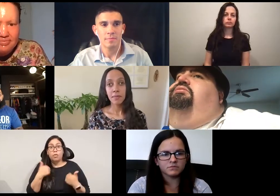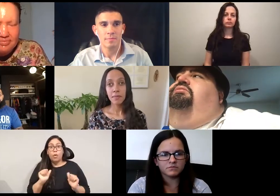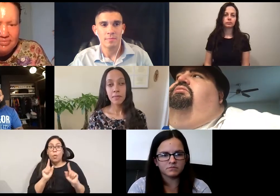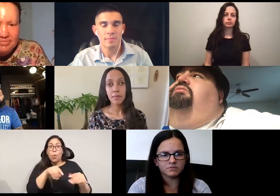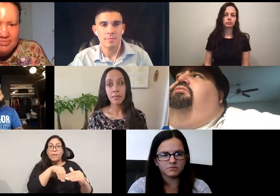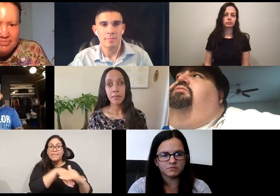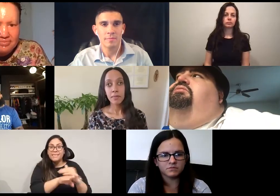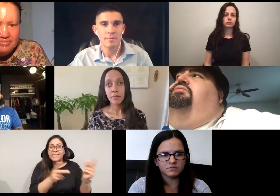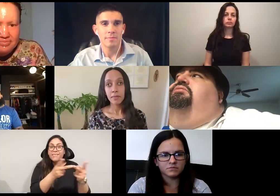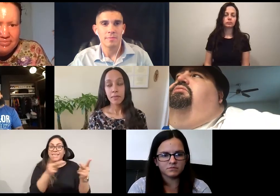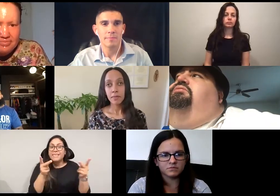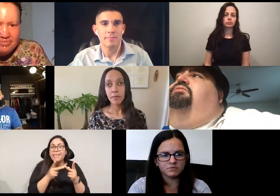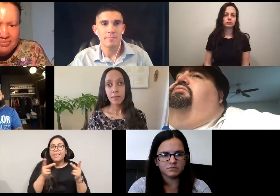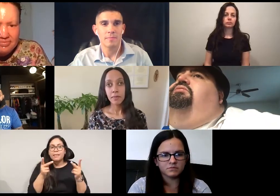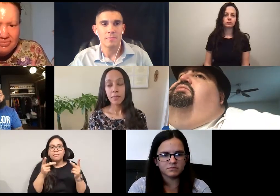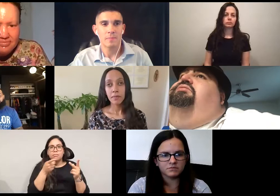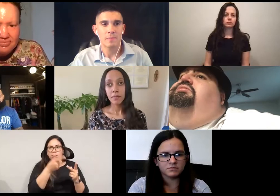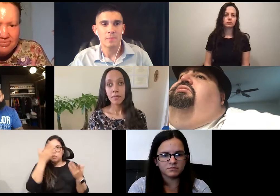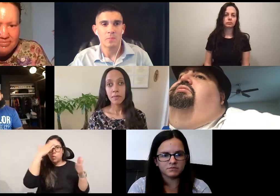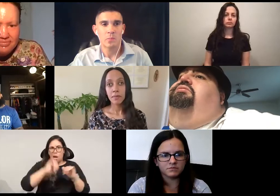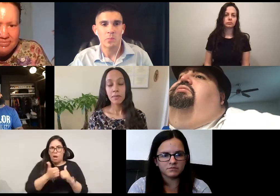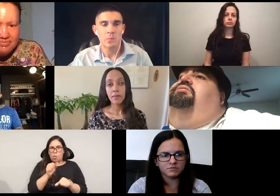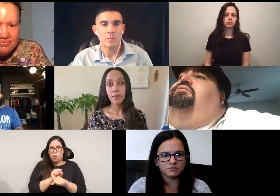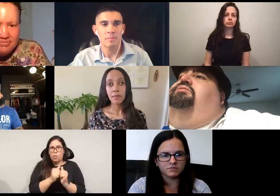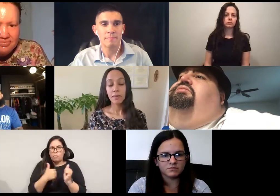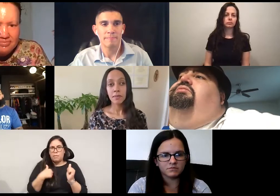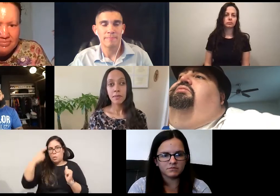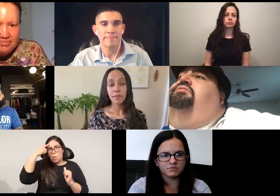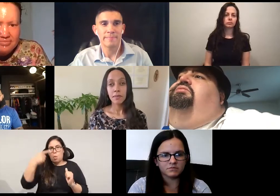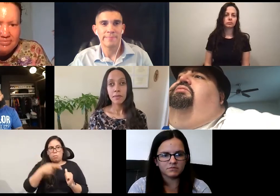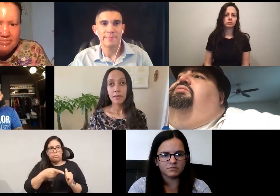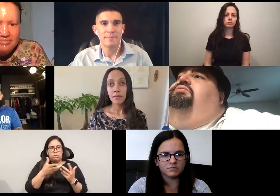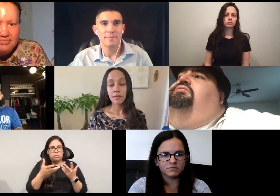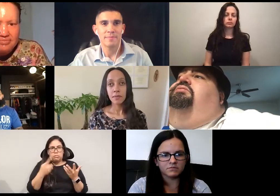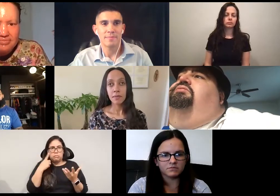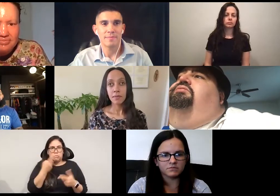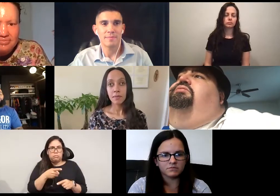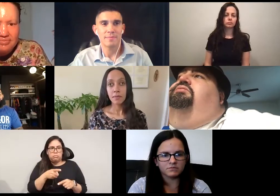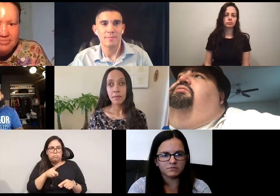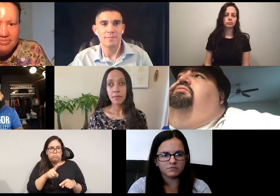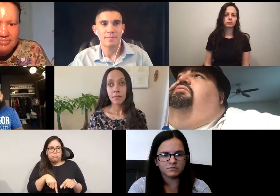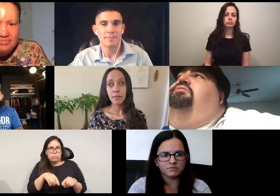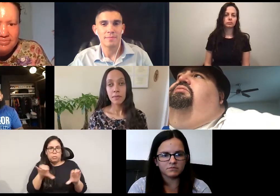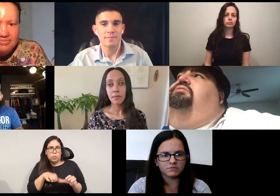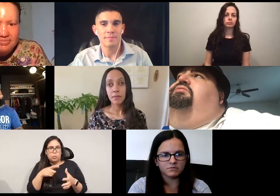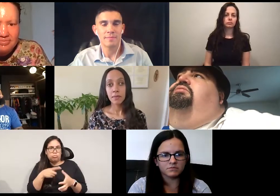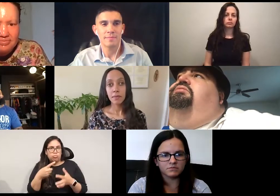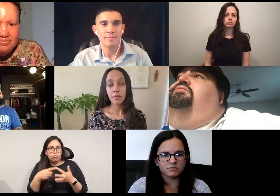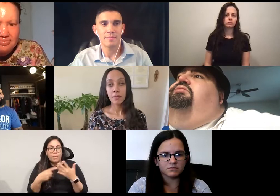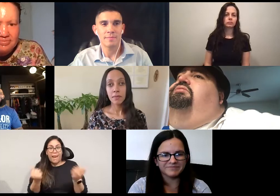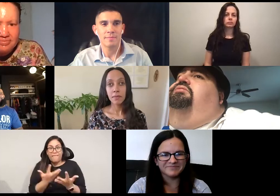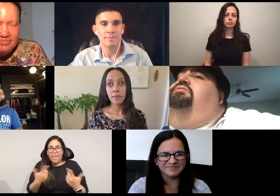facilities, they didn't really know how to work with me because they didn't think that I was capable of doing all the things that I do